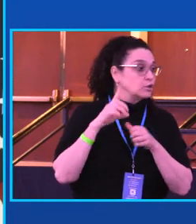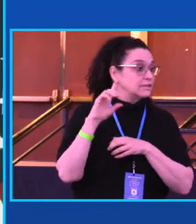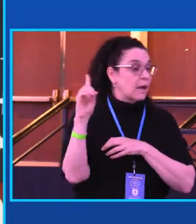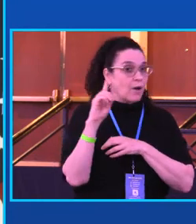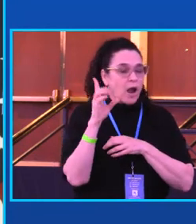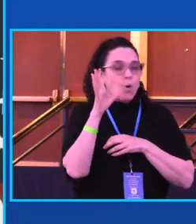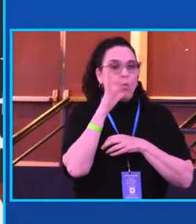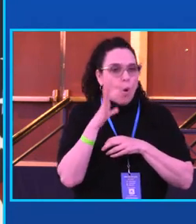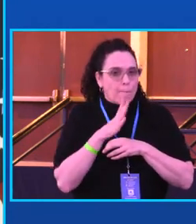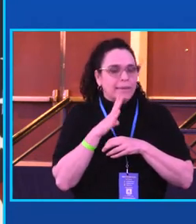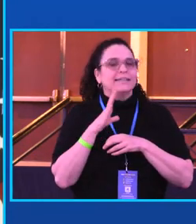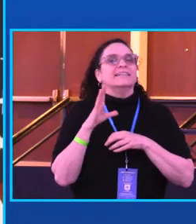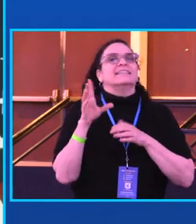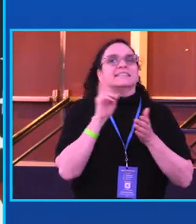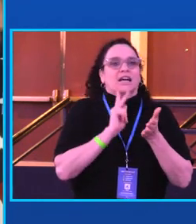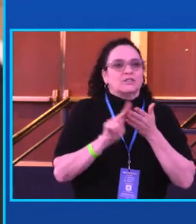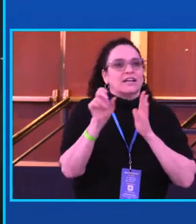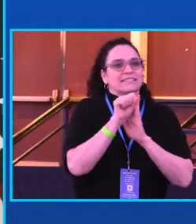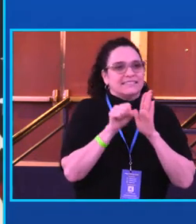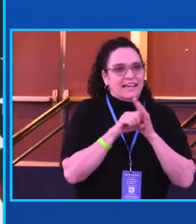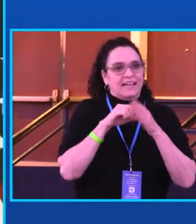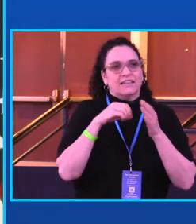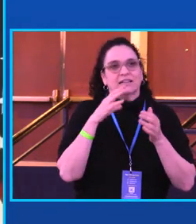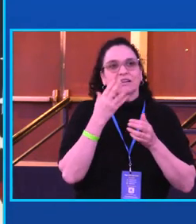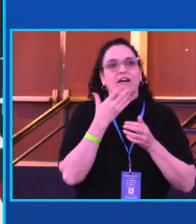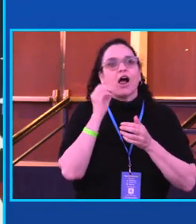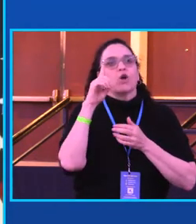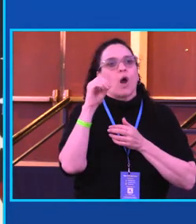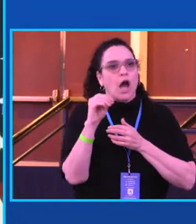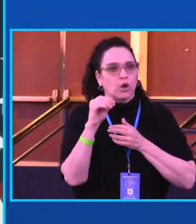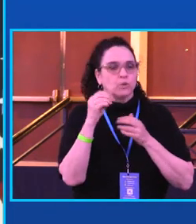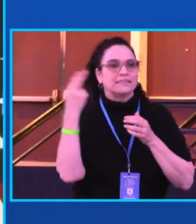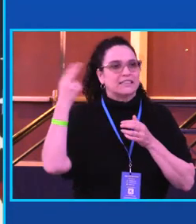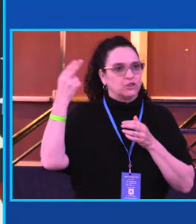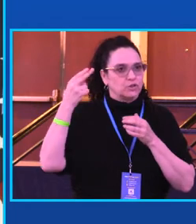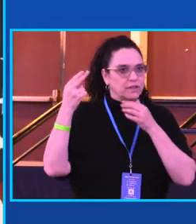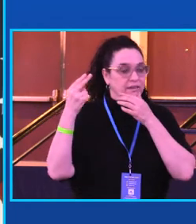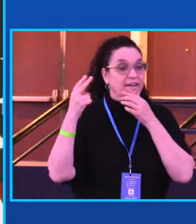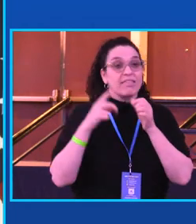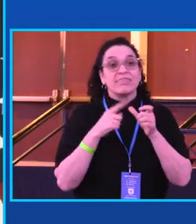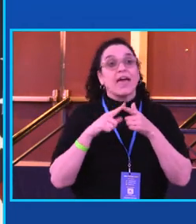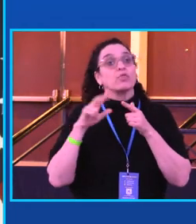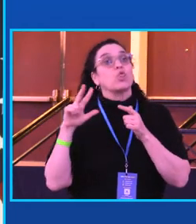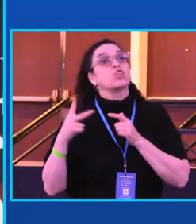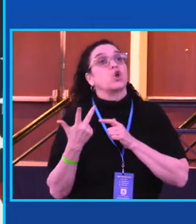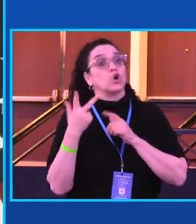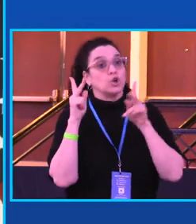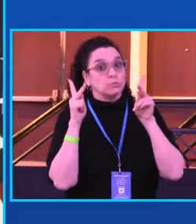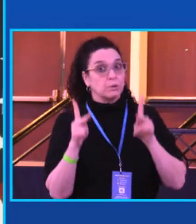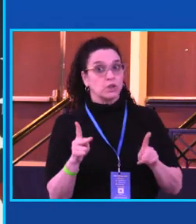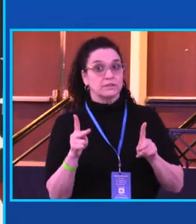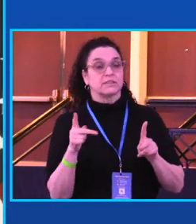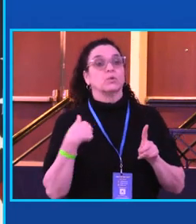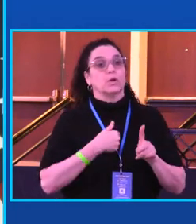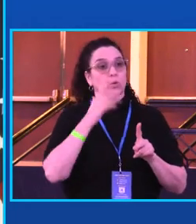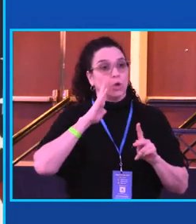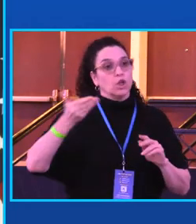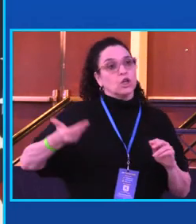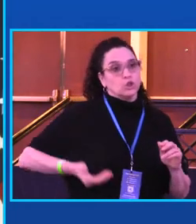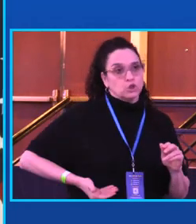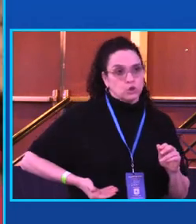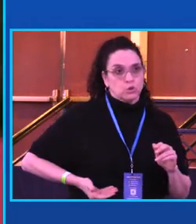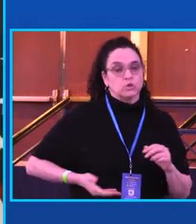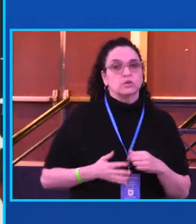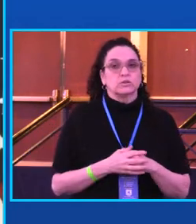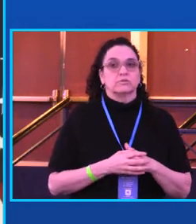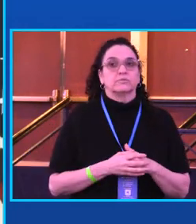woman Secretary of State in Colorado's history. And then the third person we're introducing, come on, thank you. The